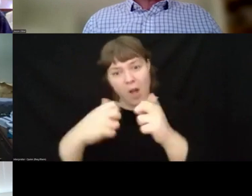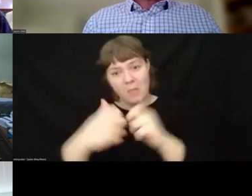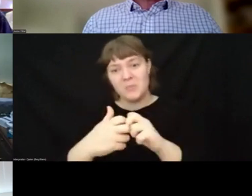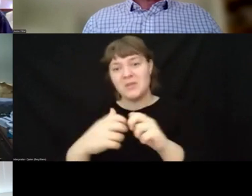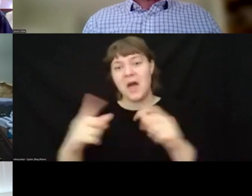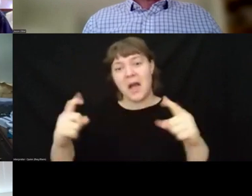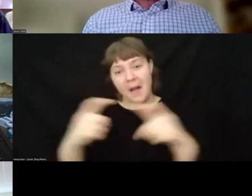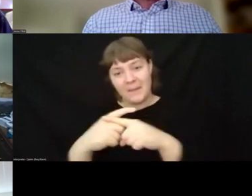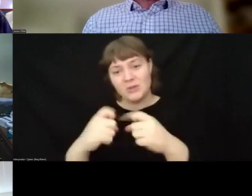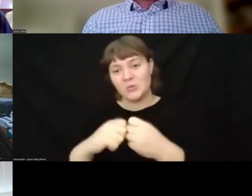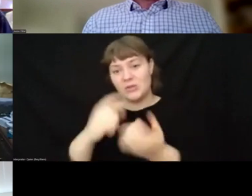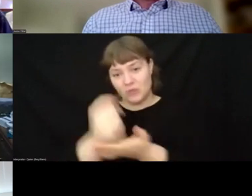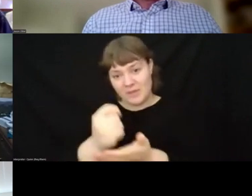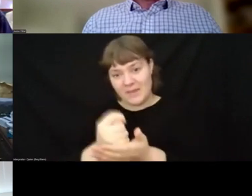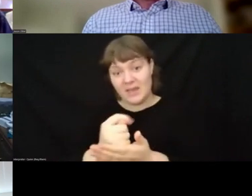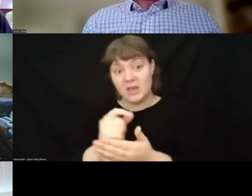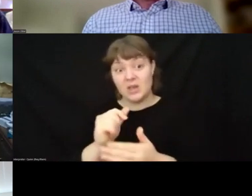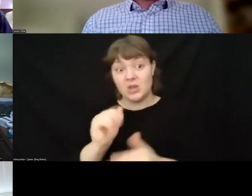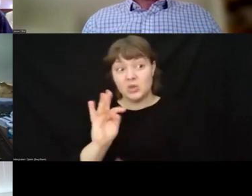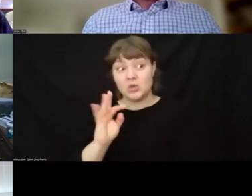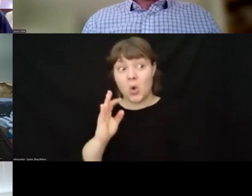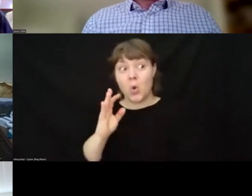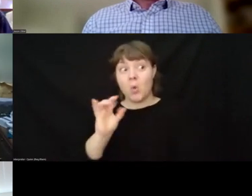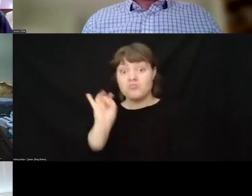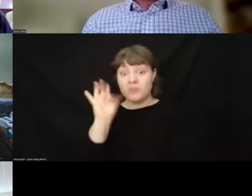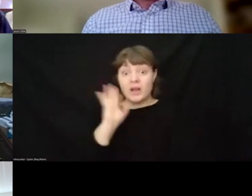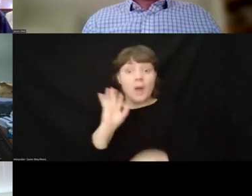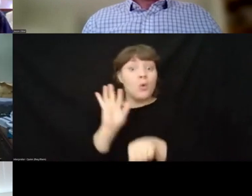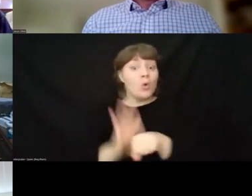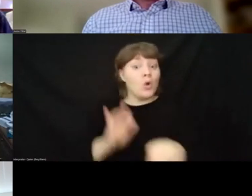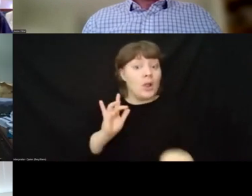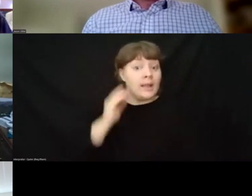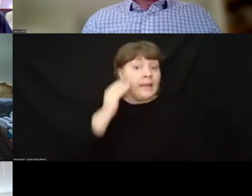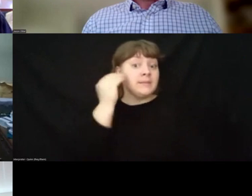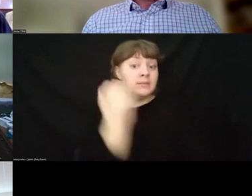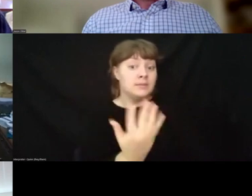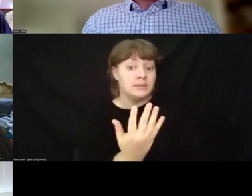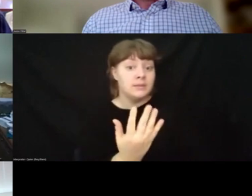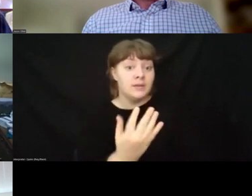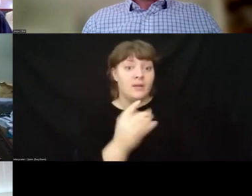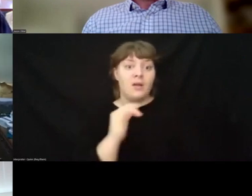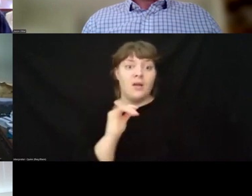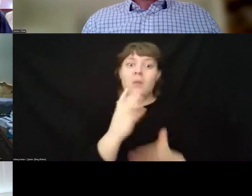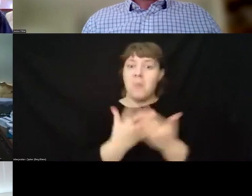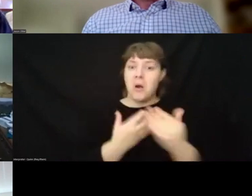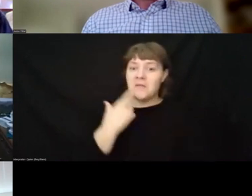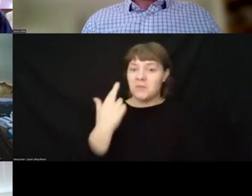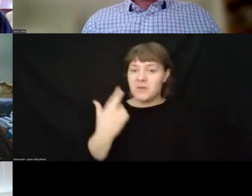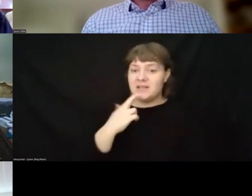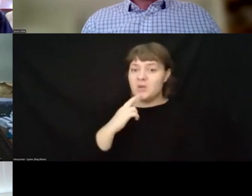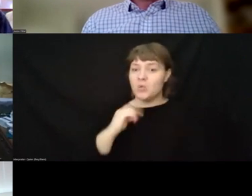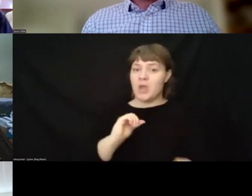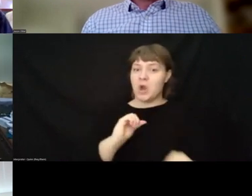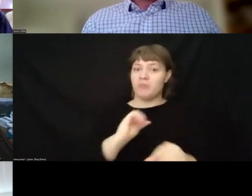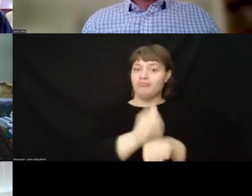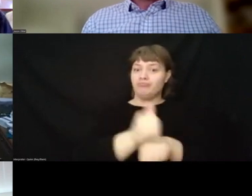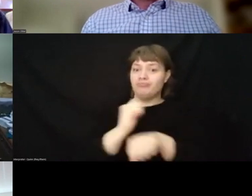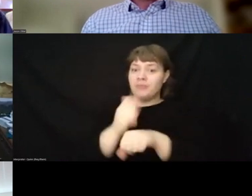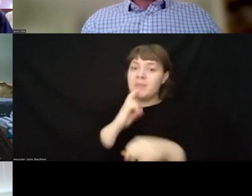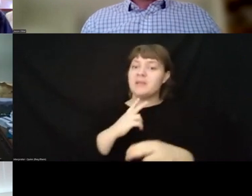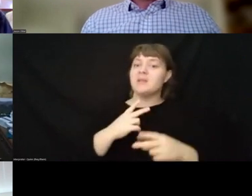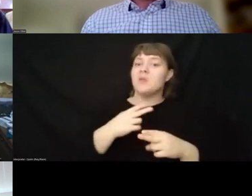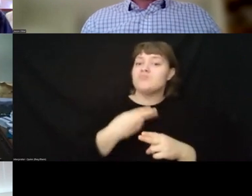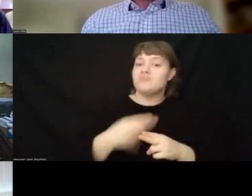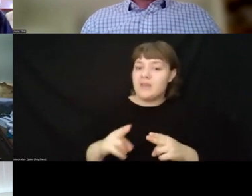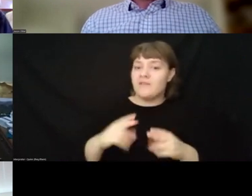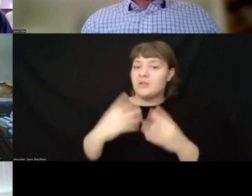And so it's important to bring those up early. And that's part of the reason that we're implementing these really brief kind of screening